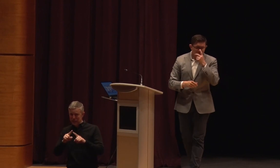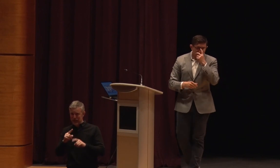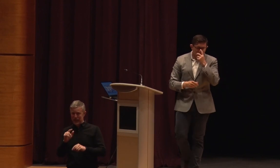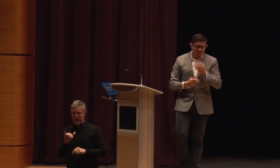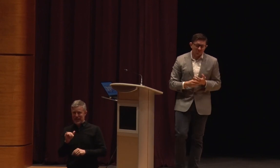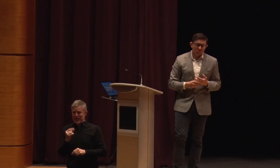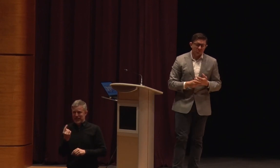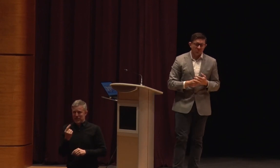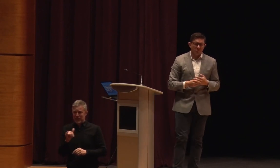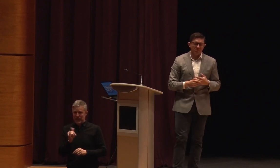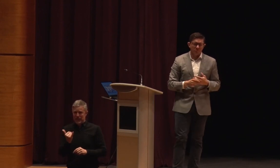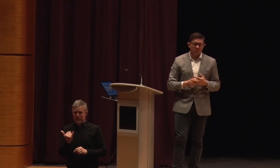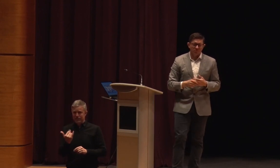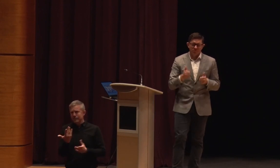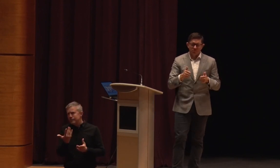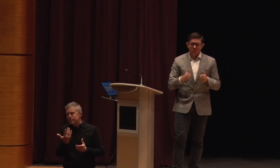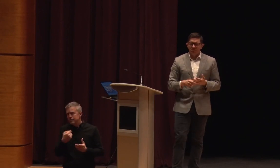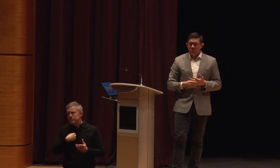my mind as well.